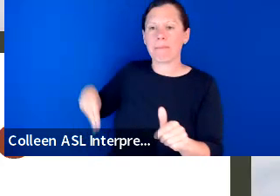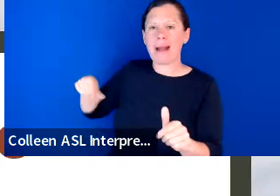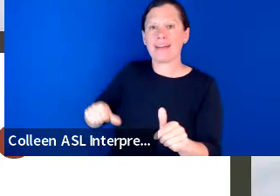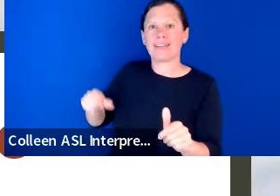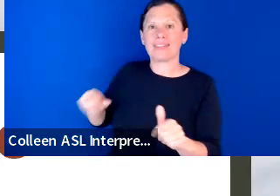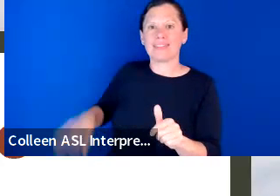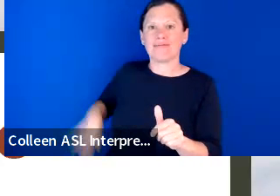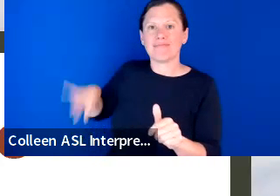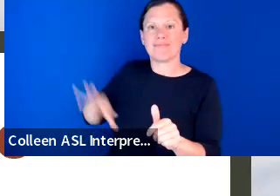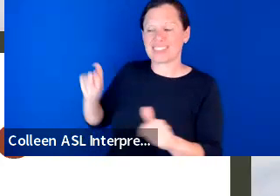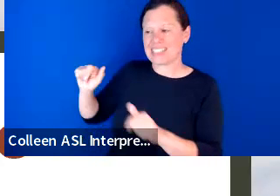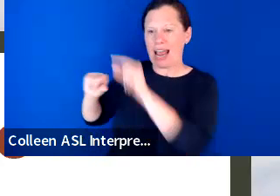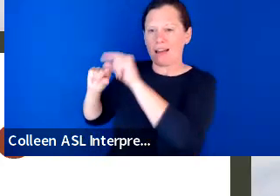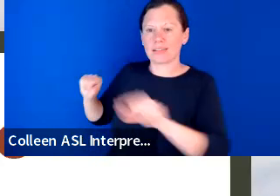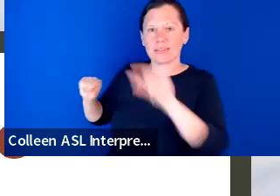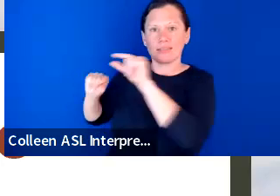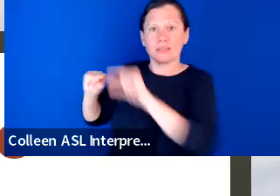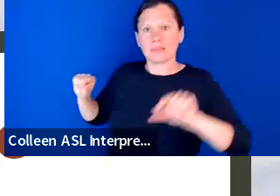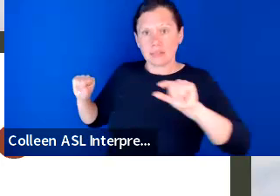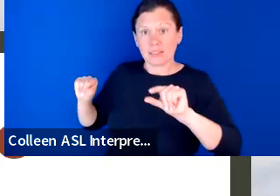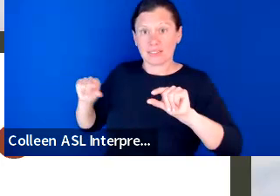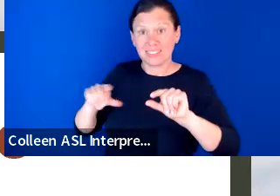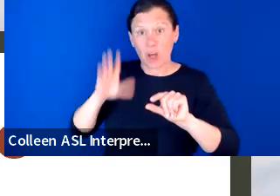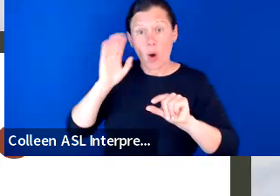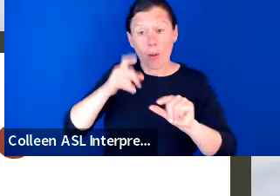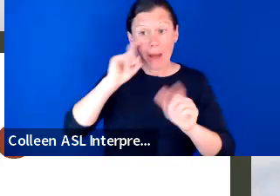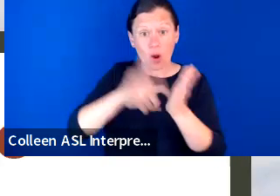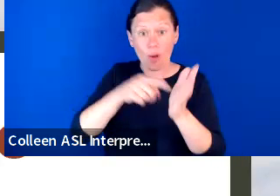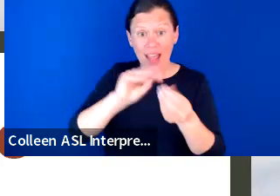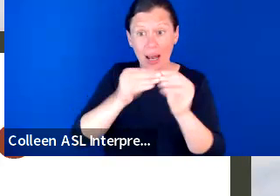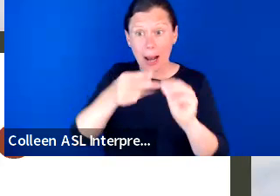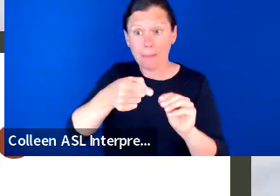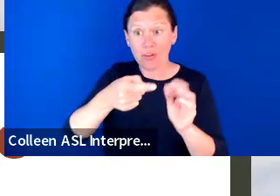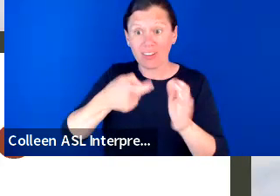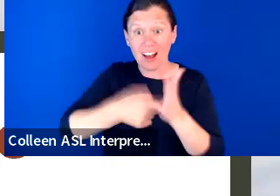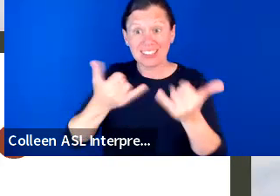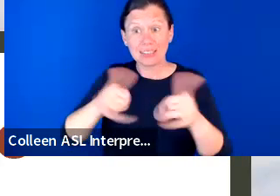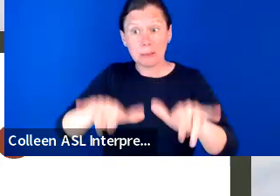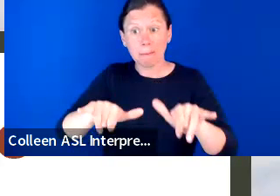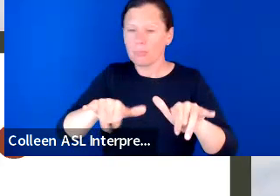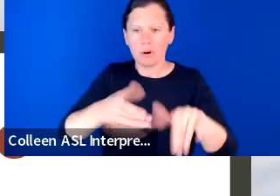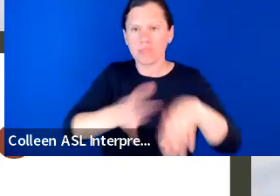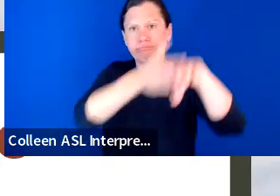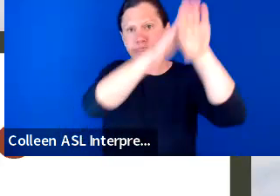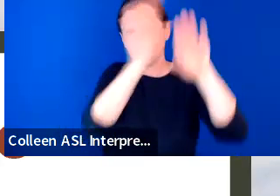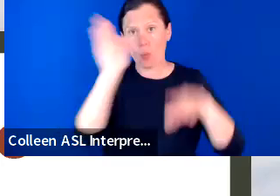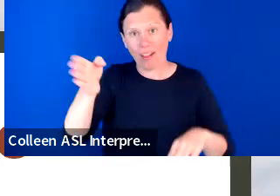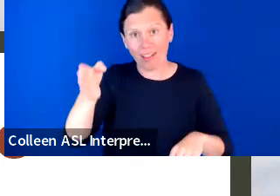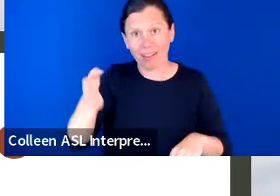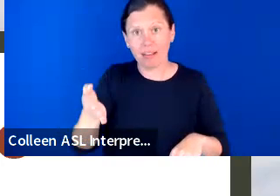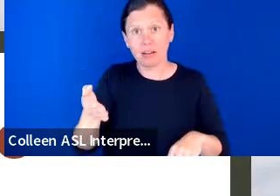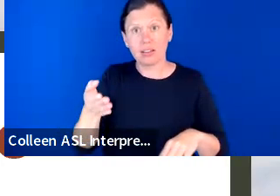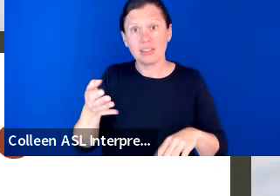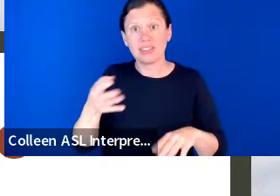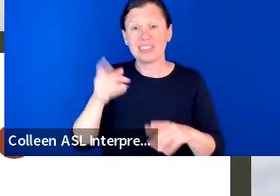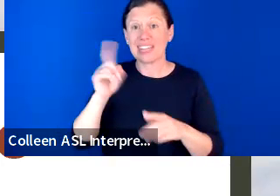population ages, costs will rise accordingly. Without the WA Cares Fund, sales and other taxes would have had to go up to meet the